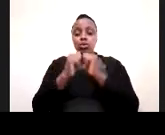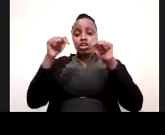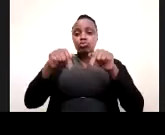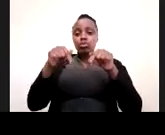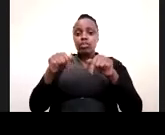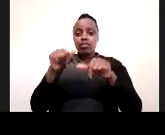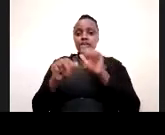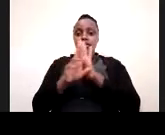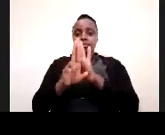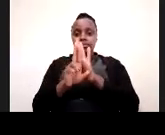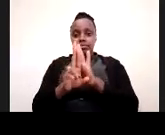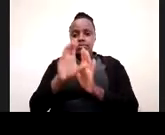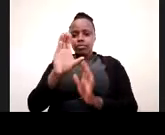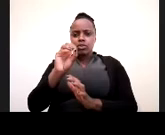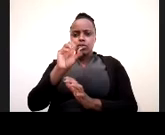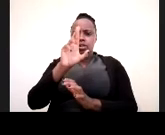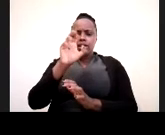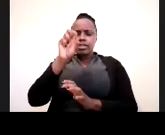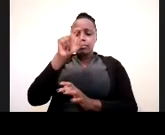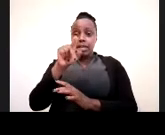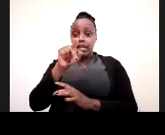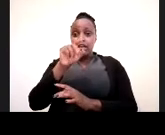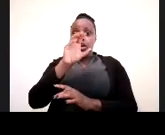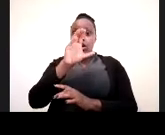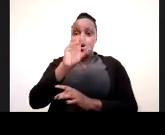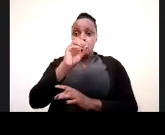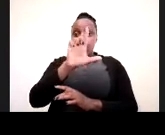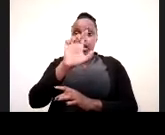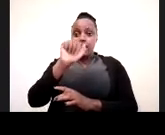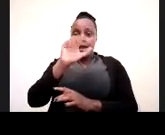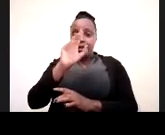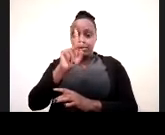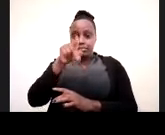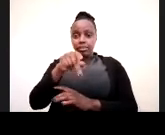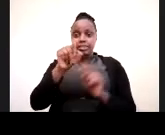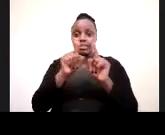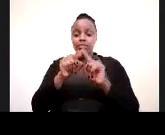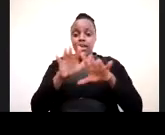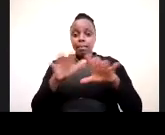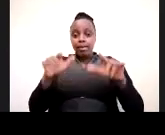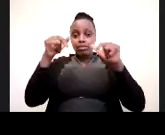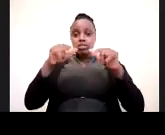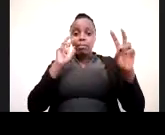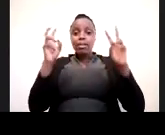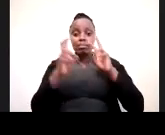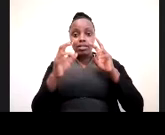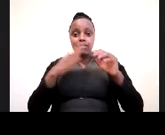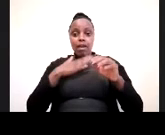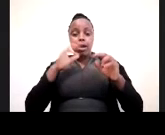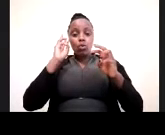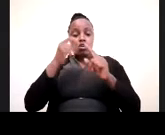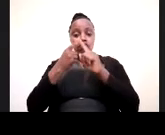COLE-ACP. We're a private sector association, and so you know my perspective today really will be from the private